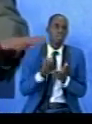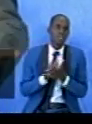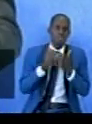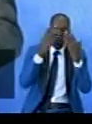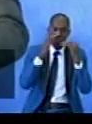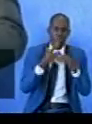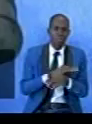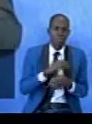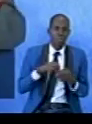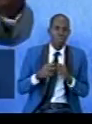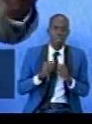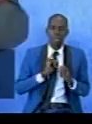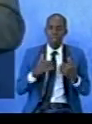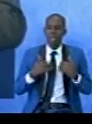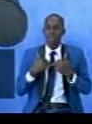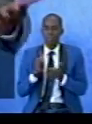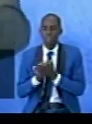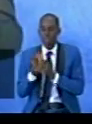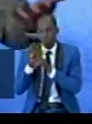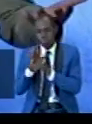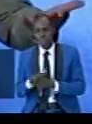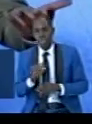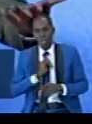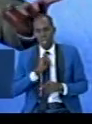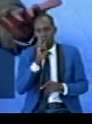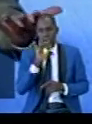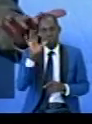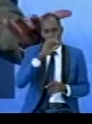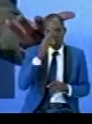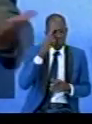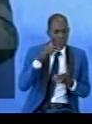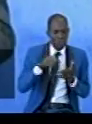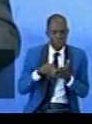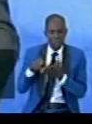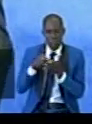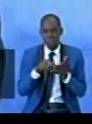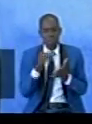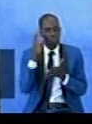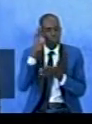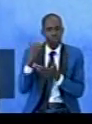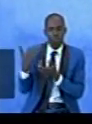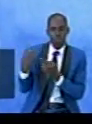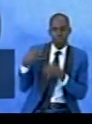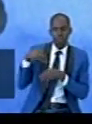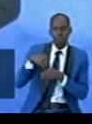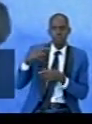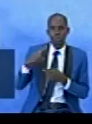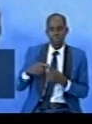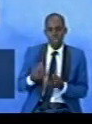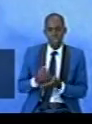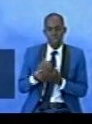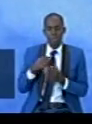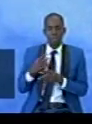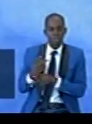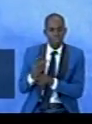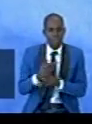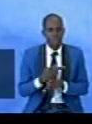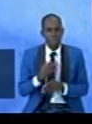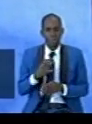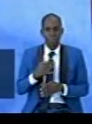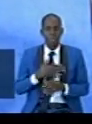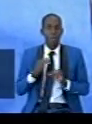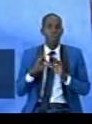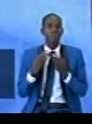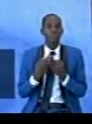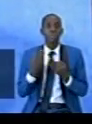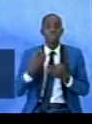that pressure. I'm looking for where this and that will come in so I can take care of my family. The bodies